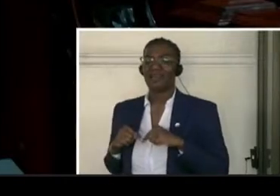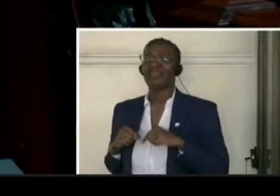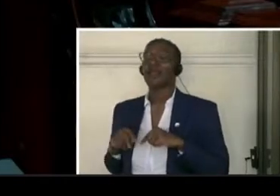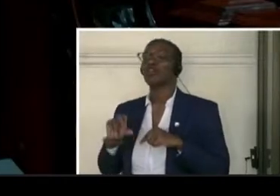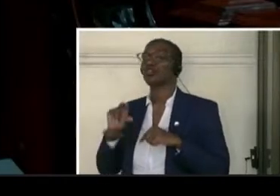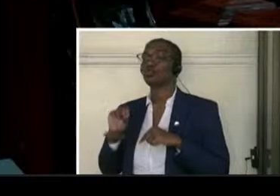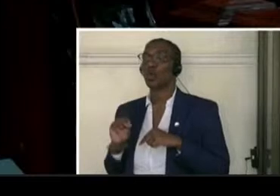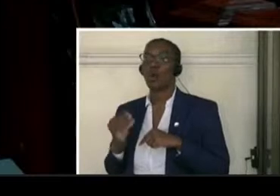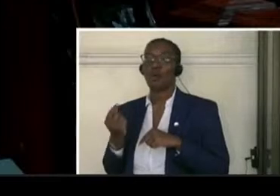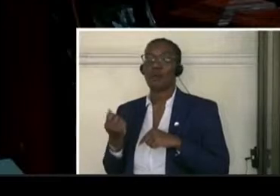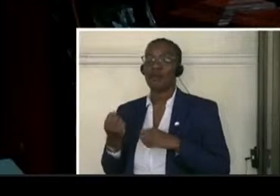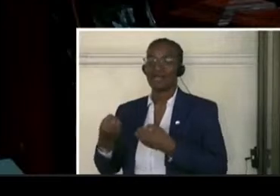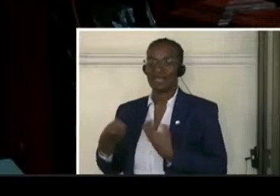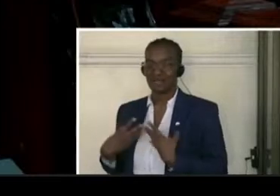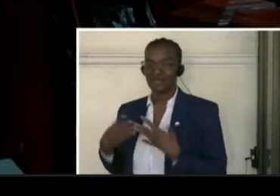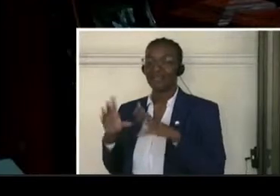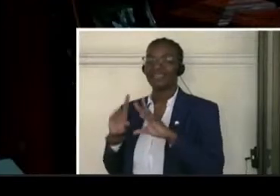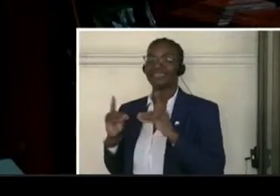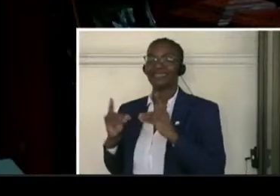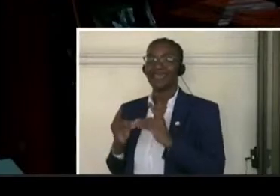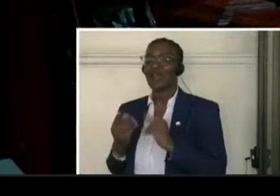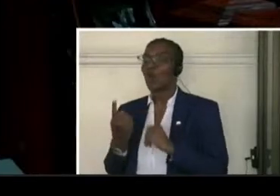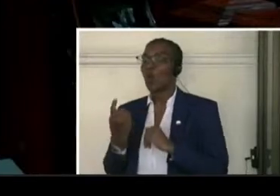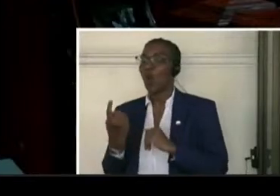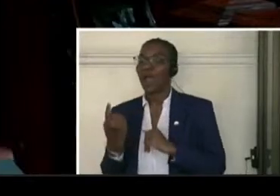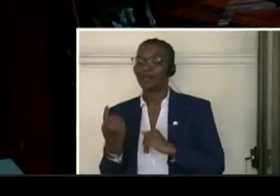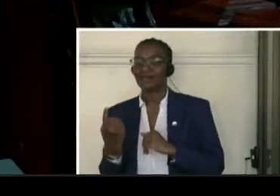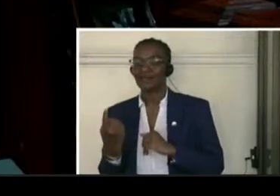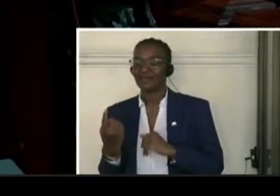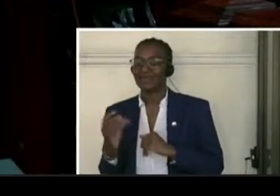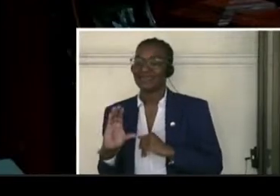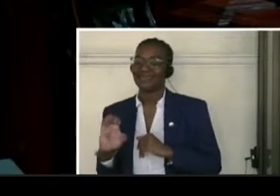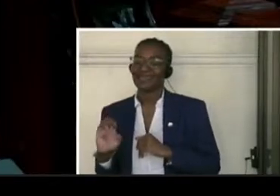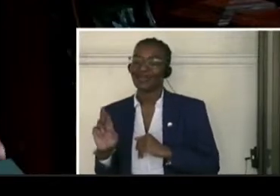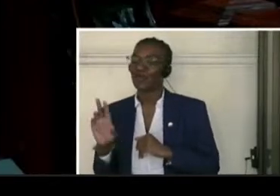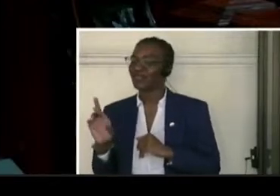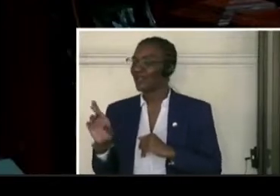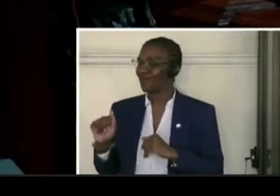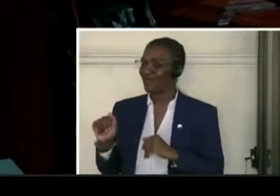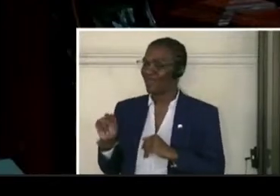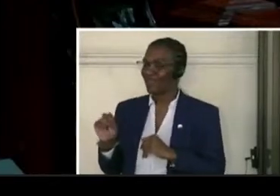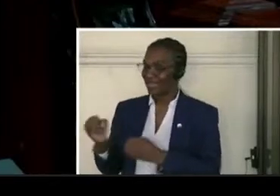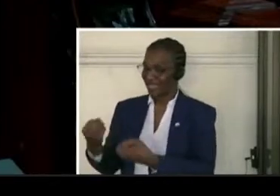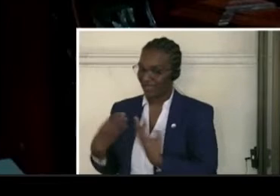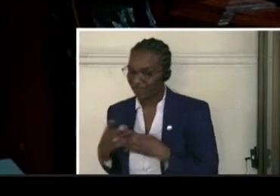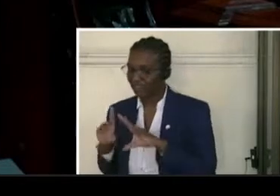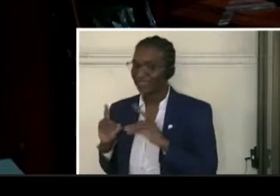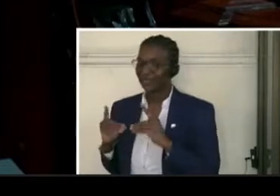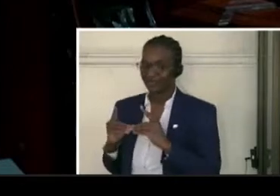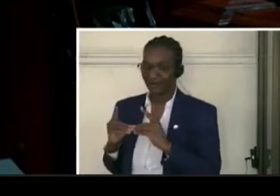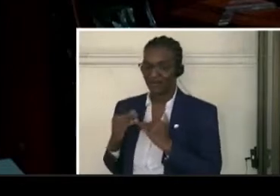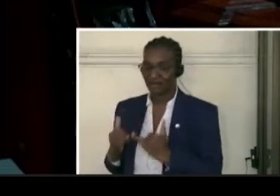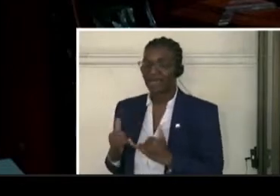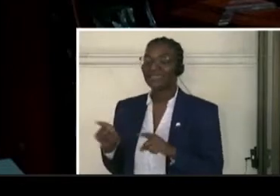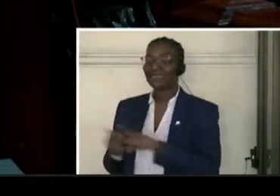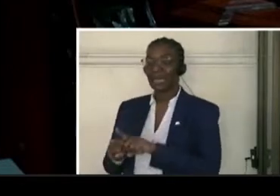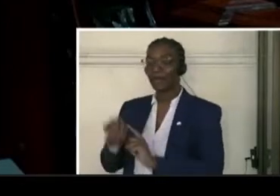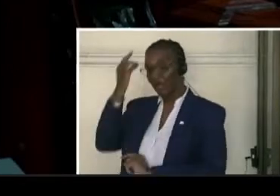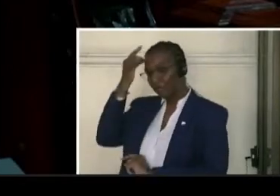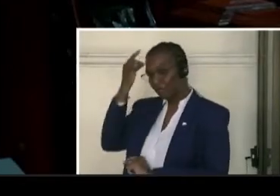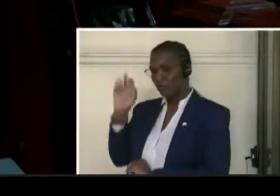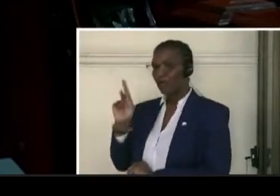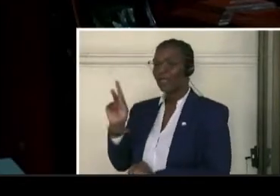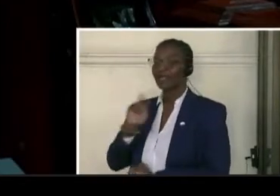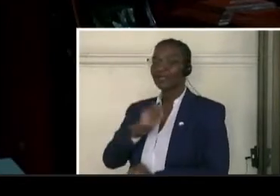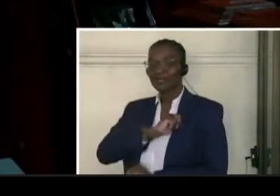is no money that has been given to the department, not a single cent, not a rand that has been given to the department, even the government of